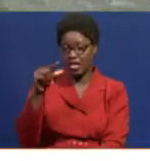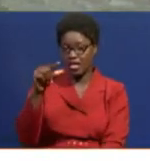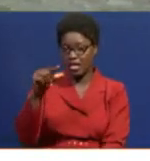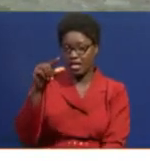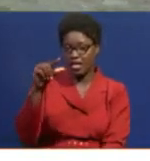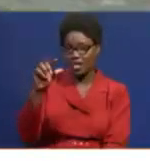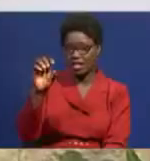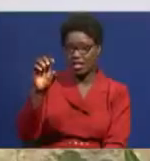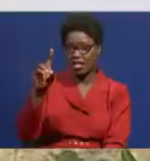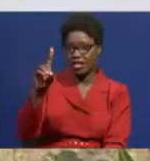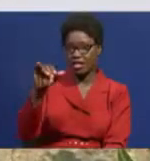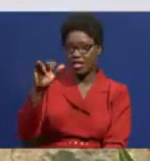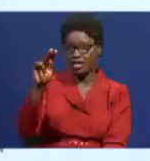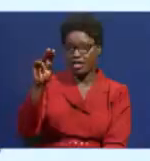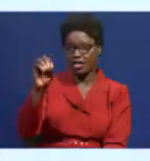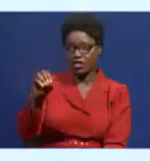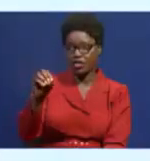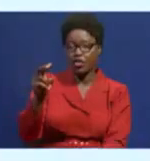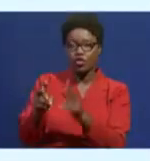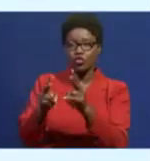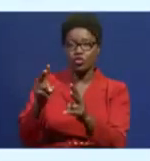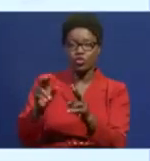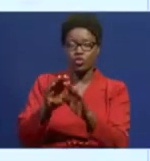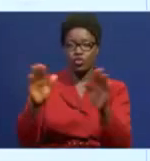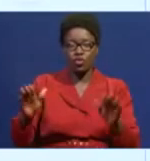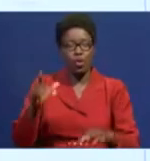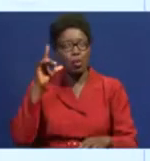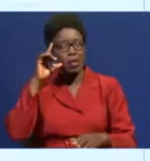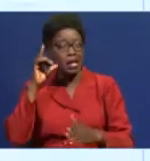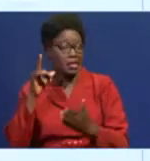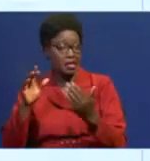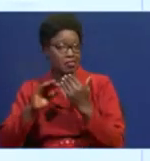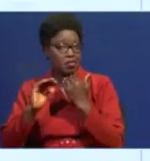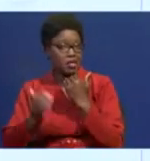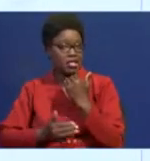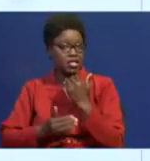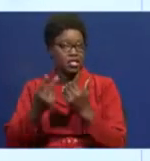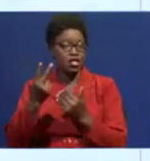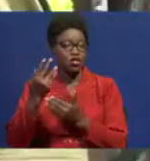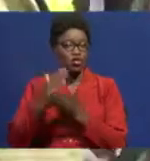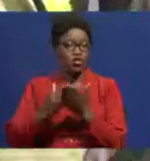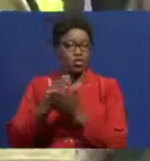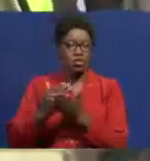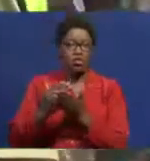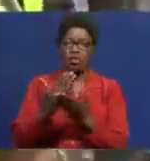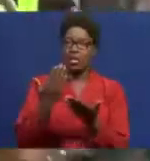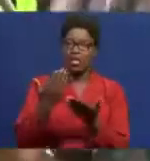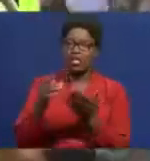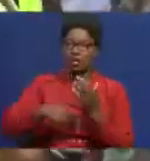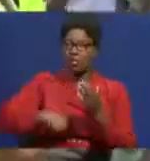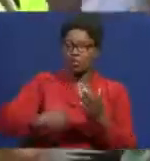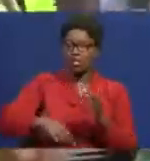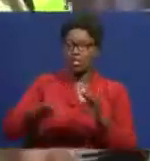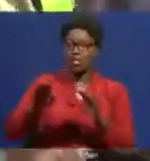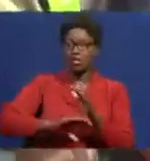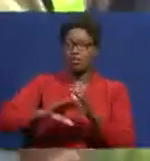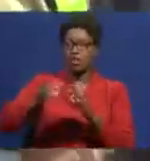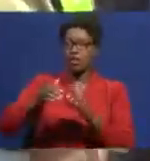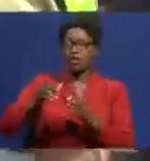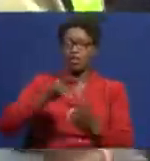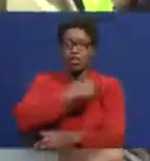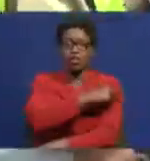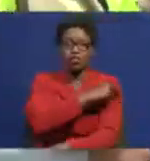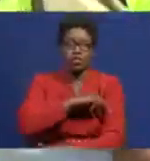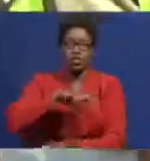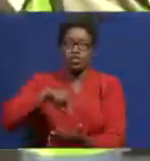Mung’aro launched a 22-bed maternity wing that will also house two surgical theatres at the Malindi Sub County Hospital, a project that